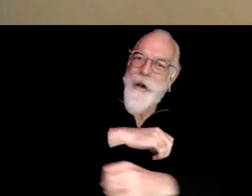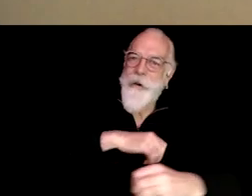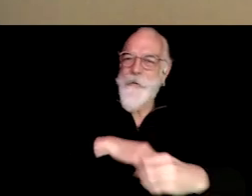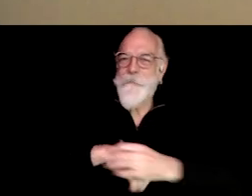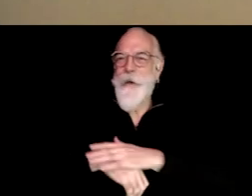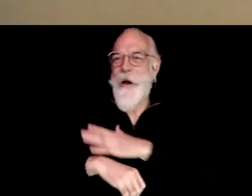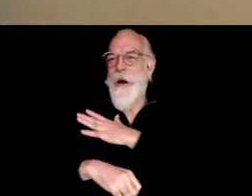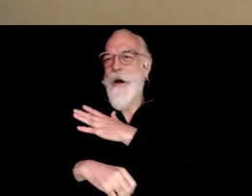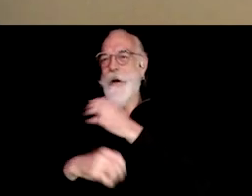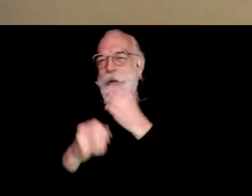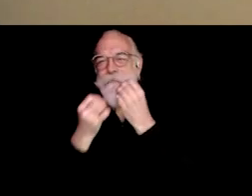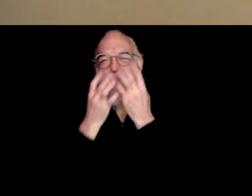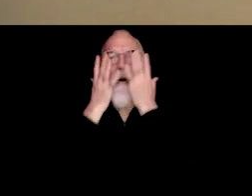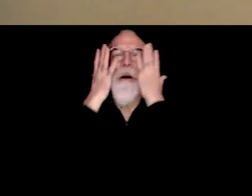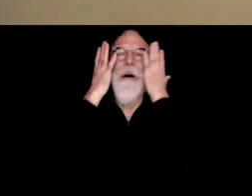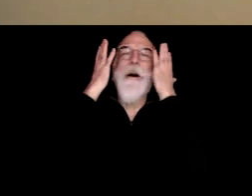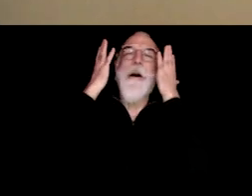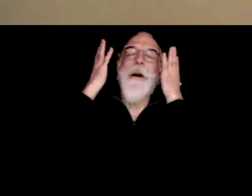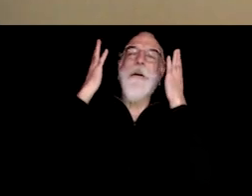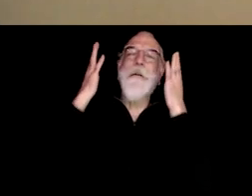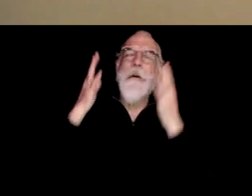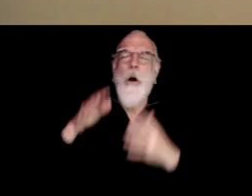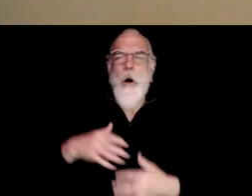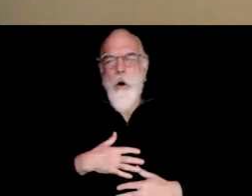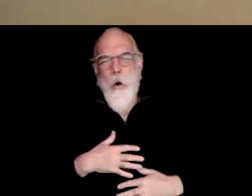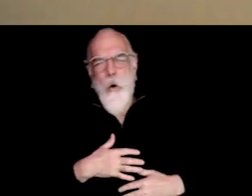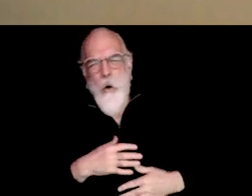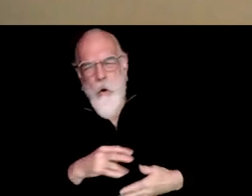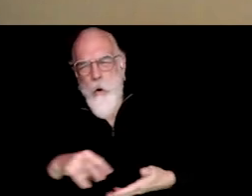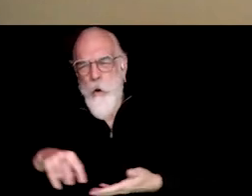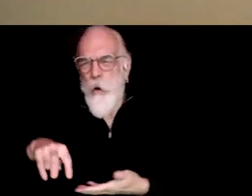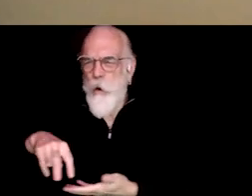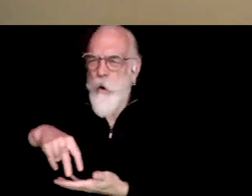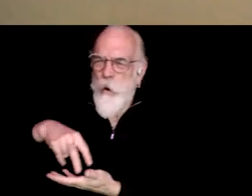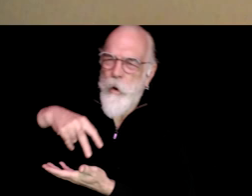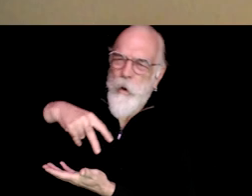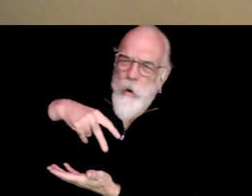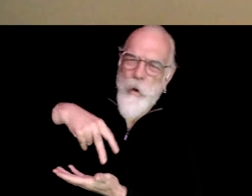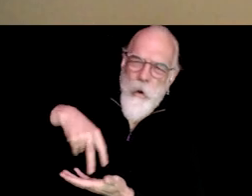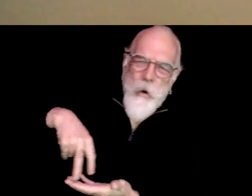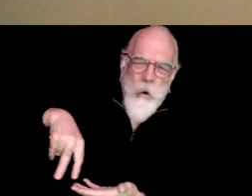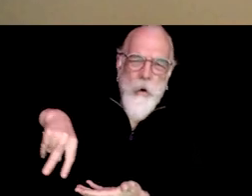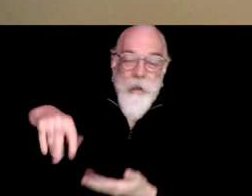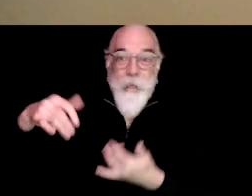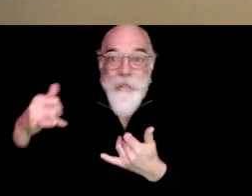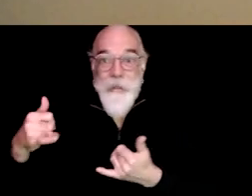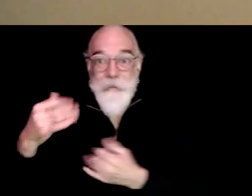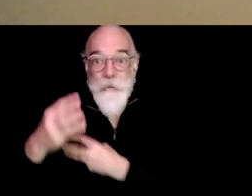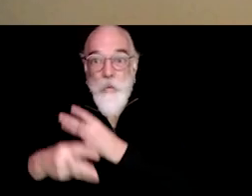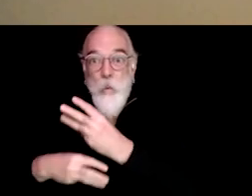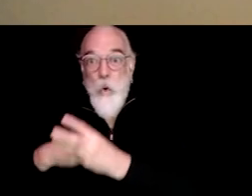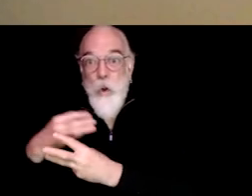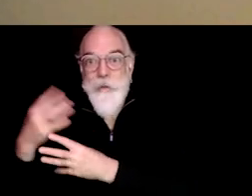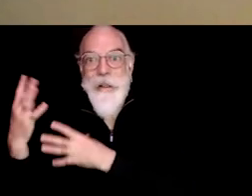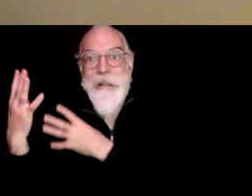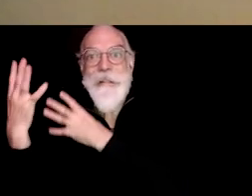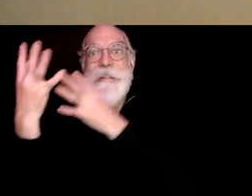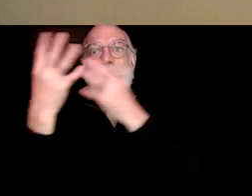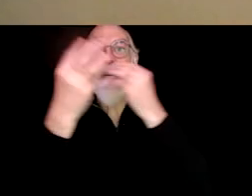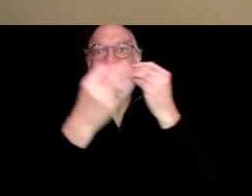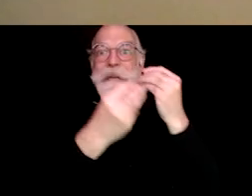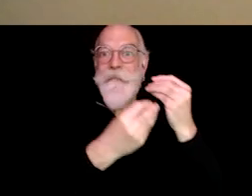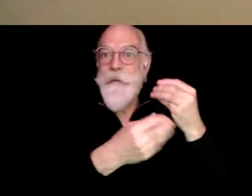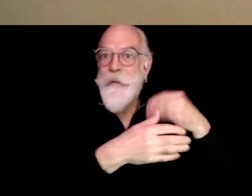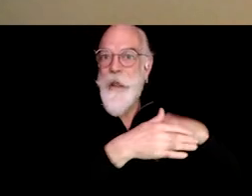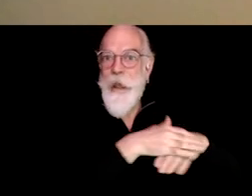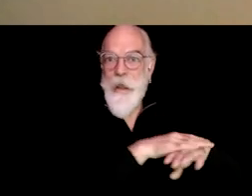Singing took place as he danced himself out of one world and into another, a state